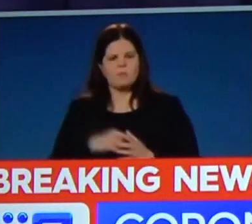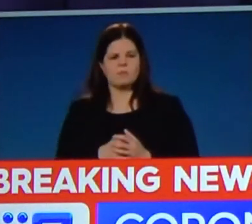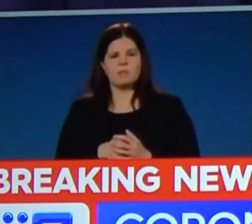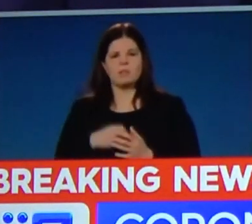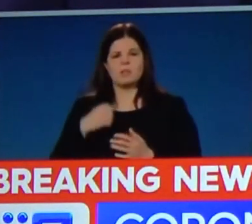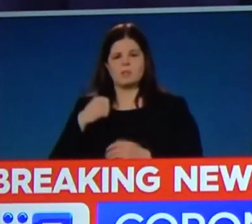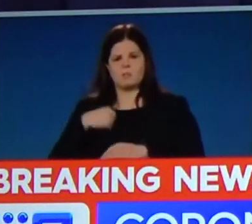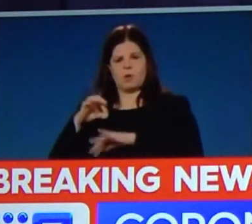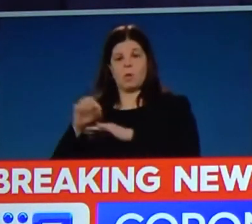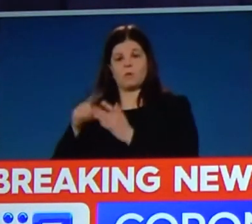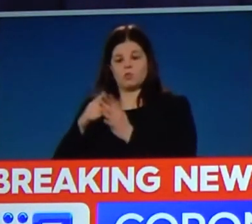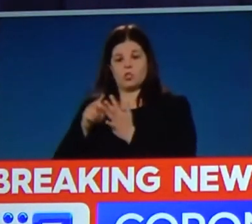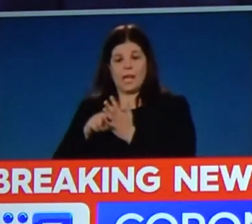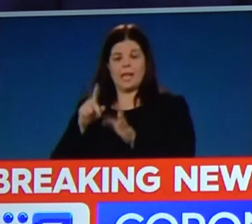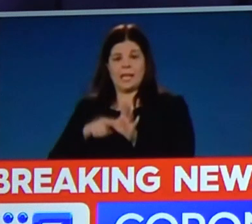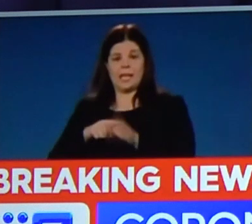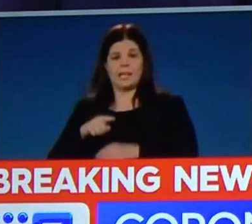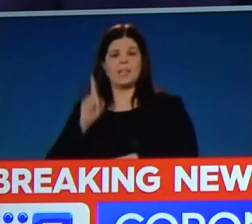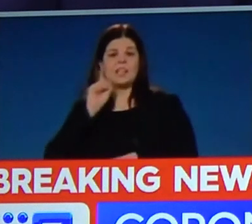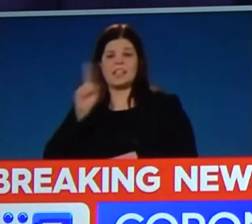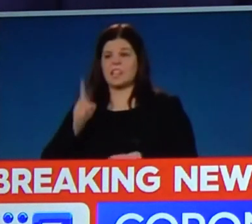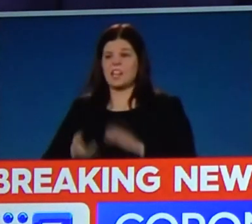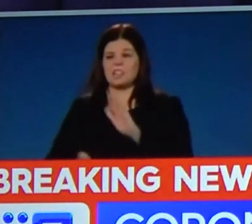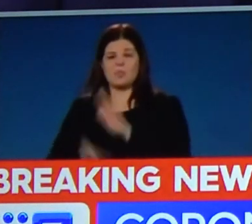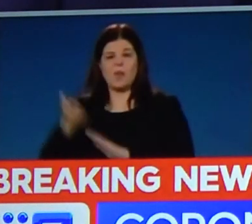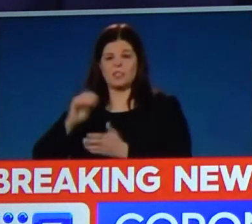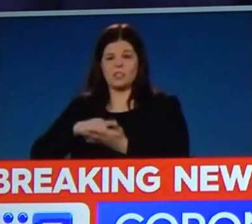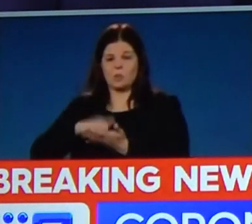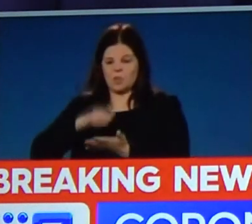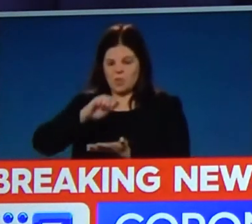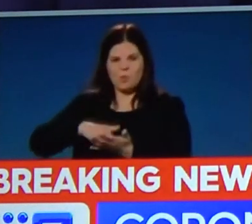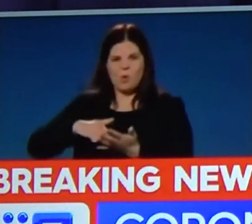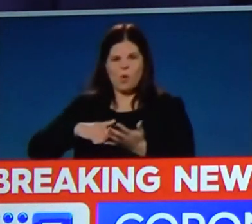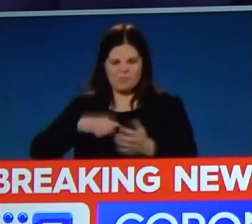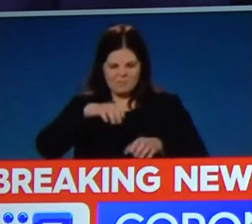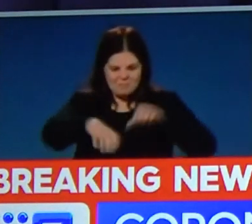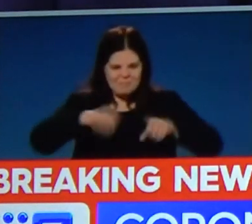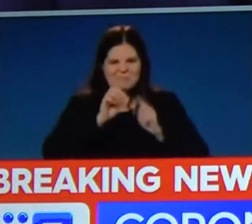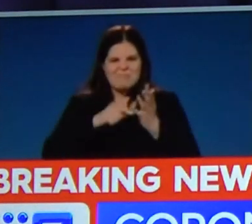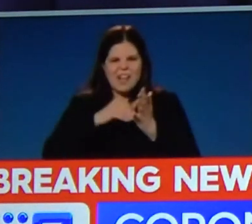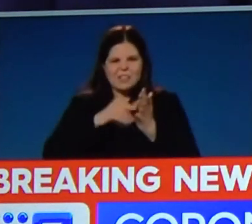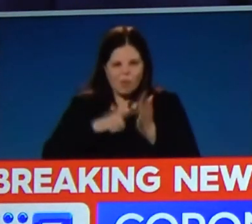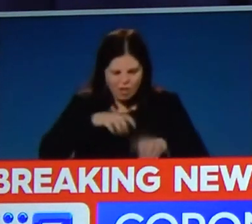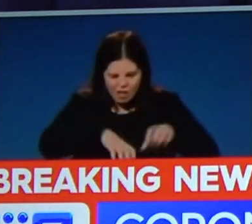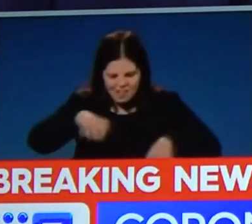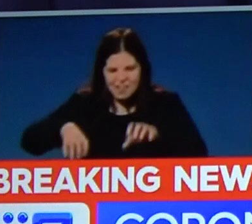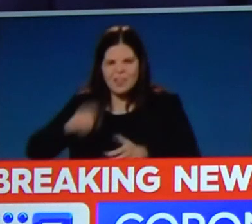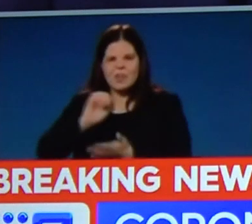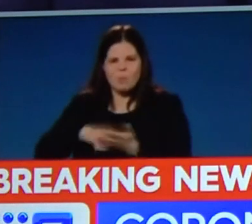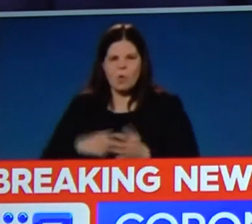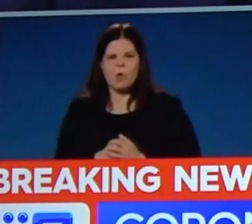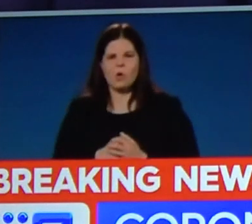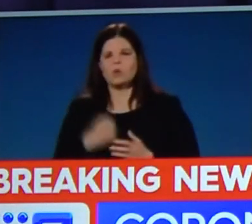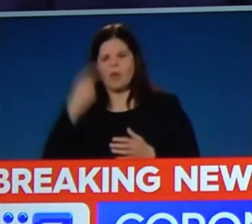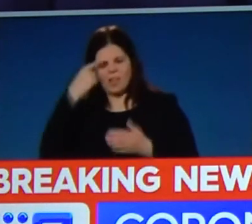out yesterday and bought them a whole bunch of jigsaw puzzles. I can assure you over the next few months we're going to consider those jigsaw puzzles absolutely